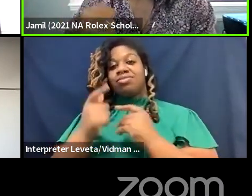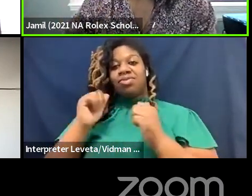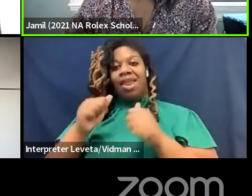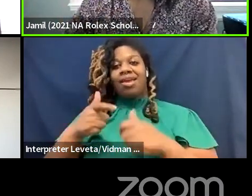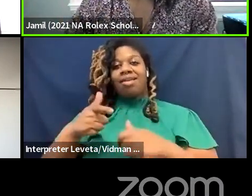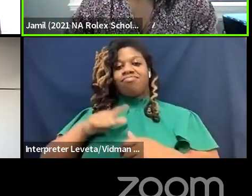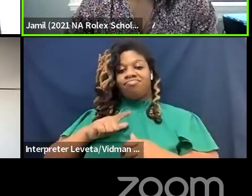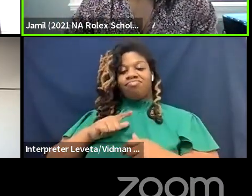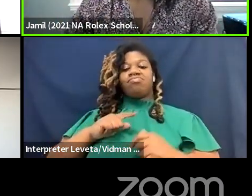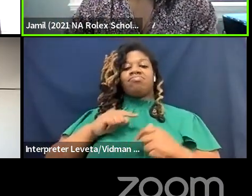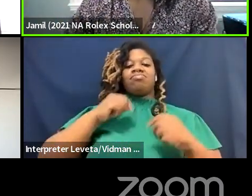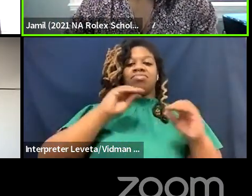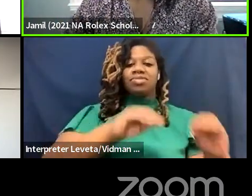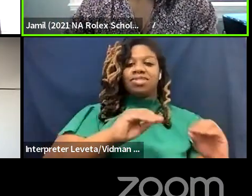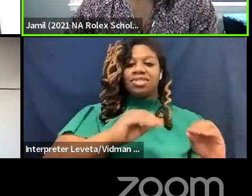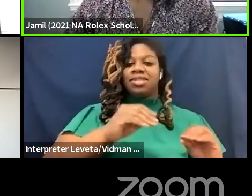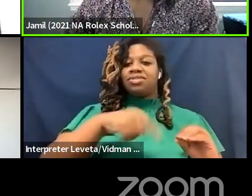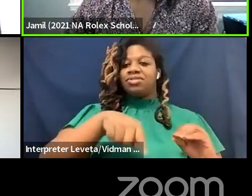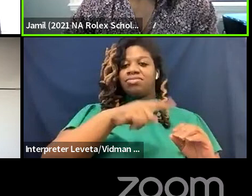solid in,